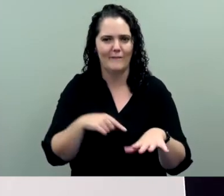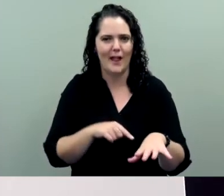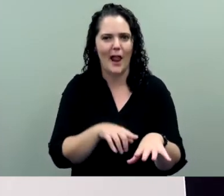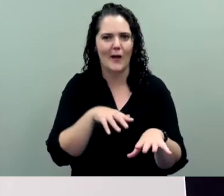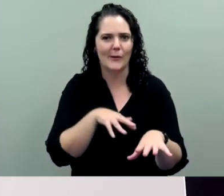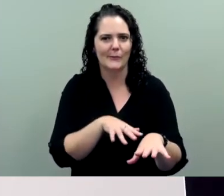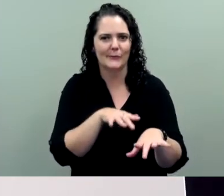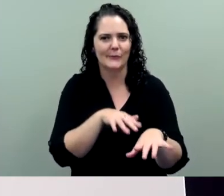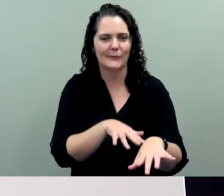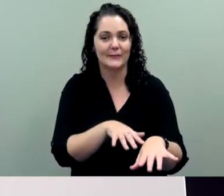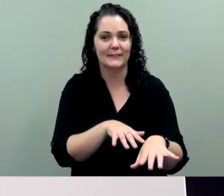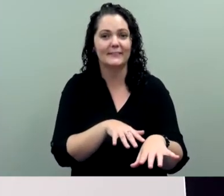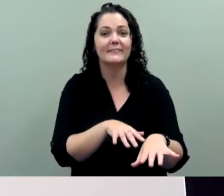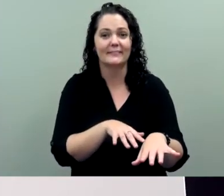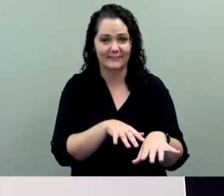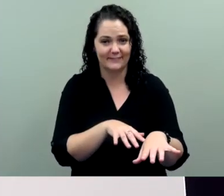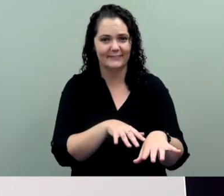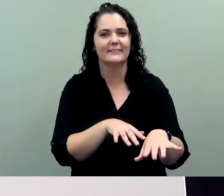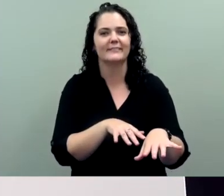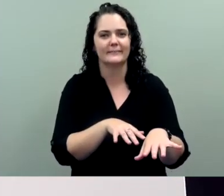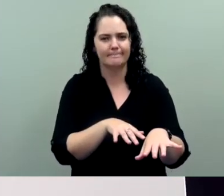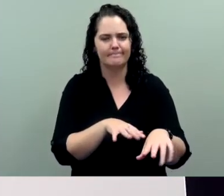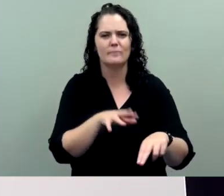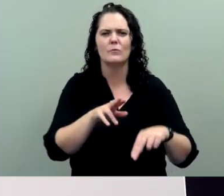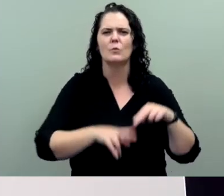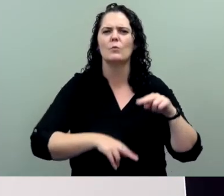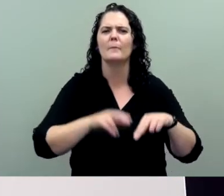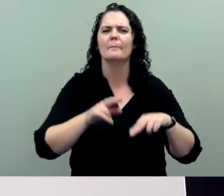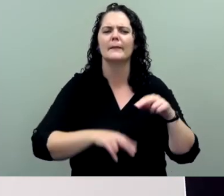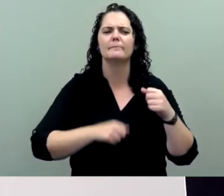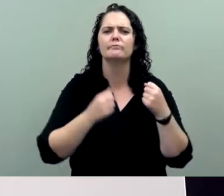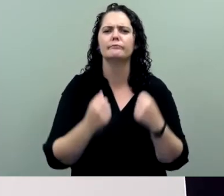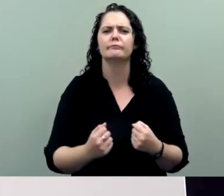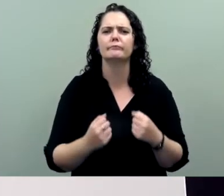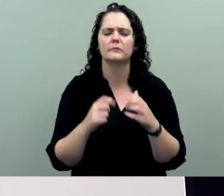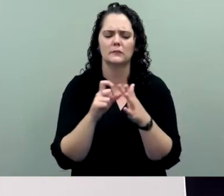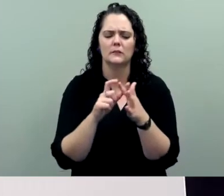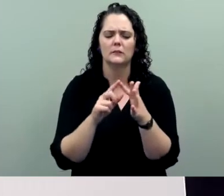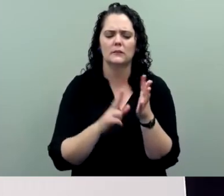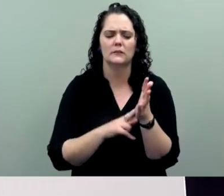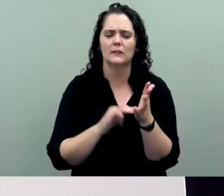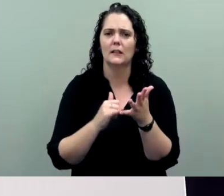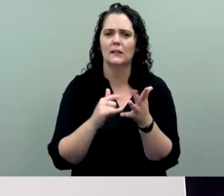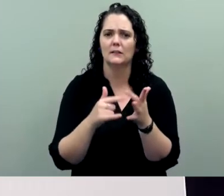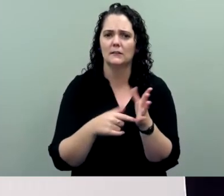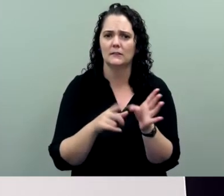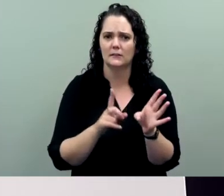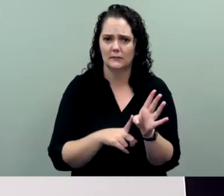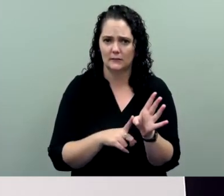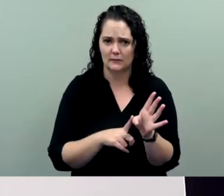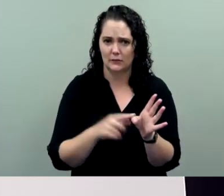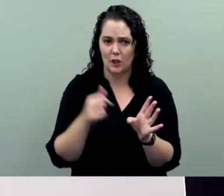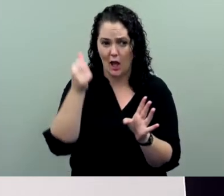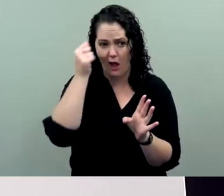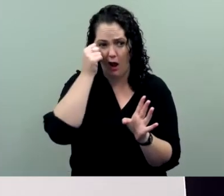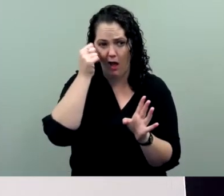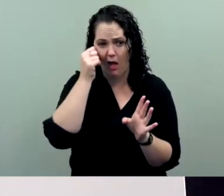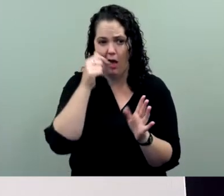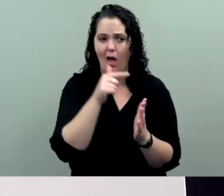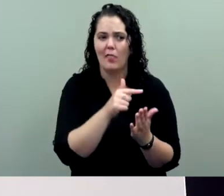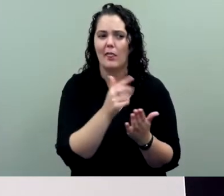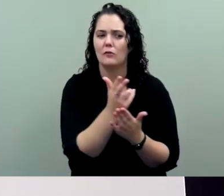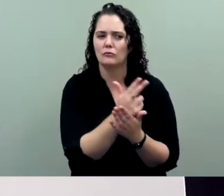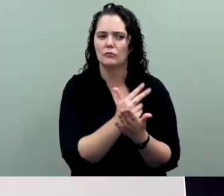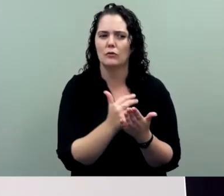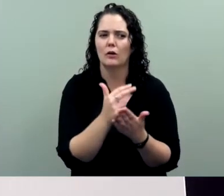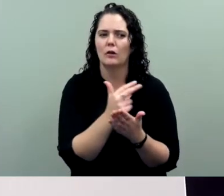this process is build up density. All right, so even though this drawing has got this beautiful restraint to it, I want you to be thinking